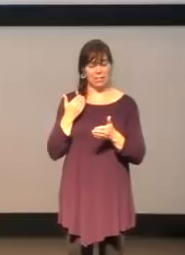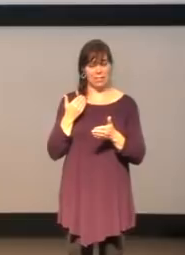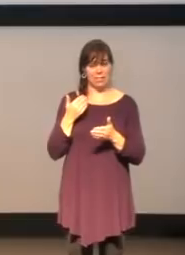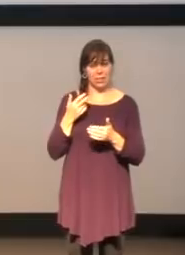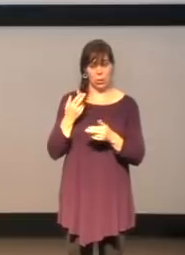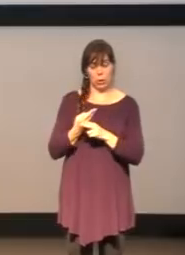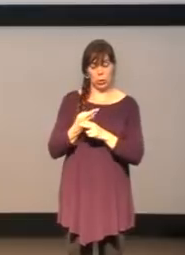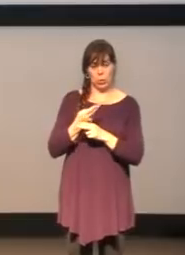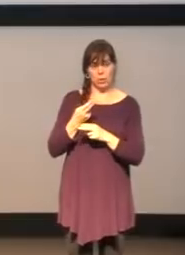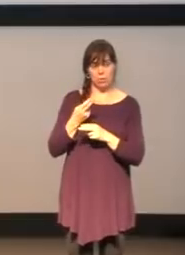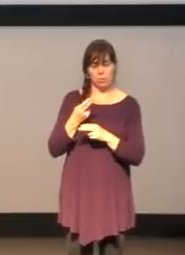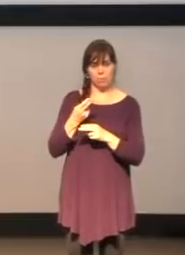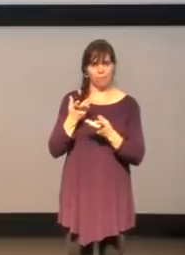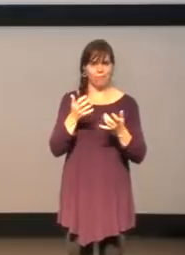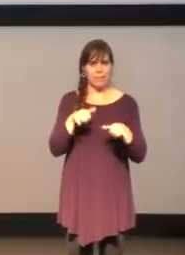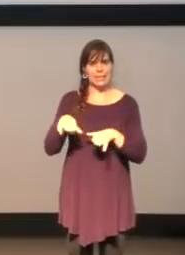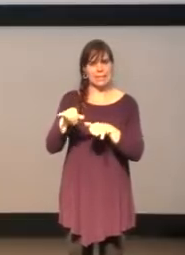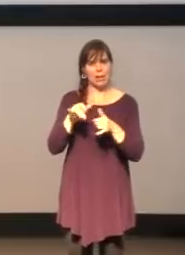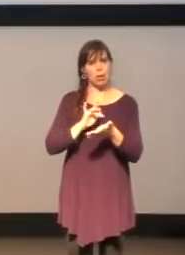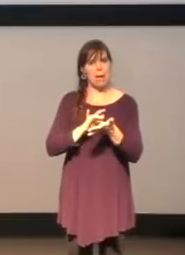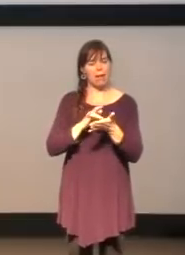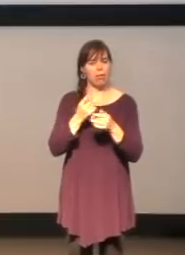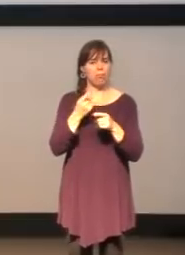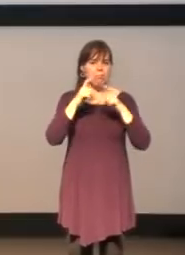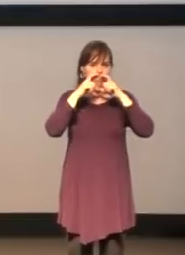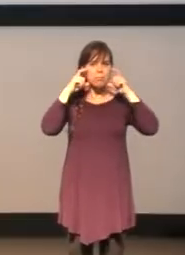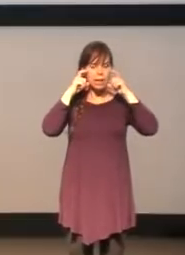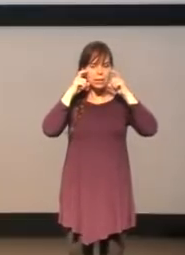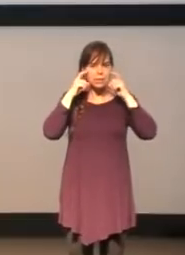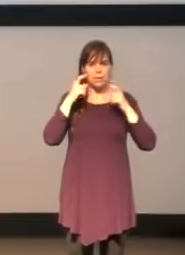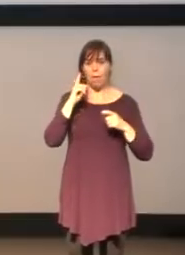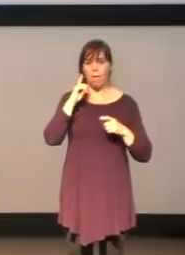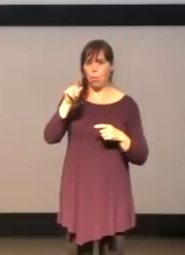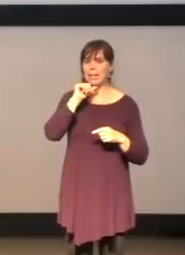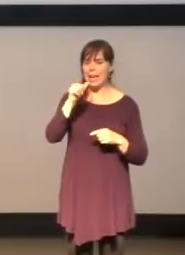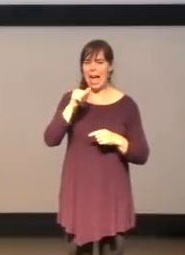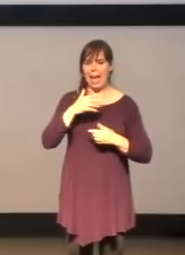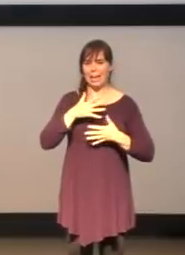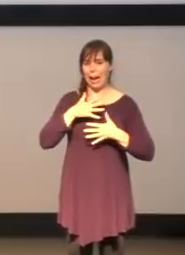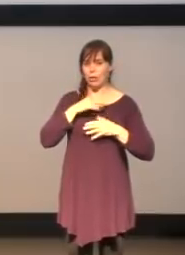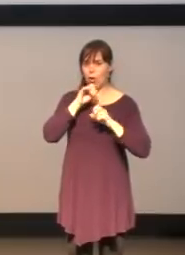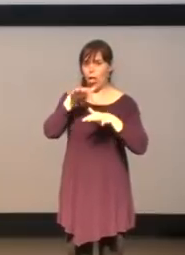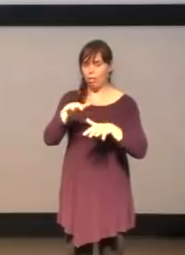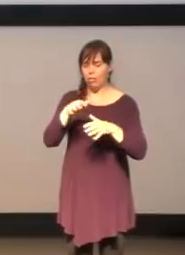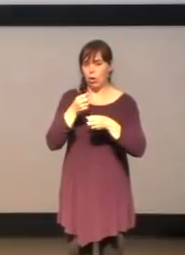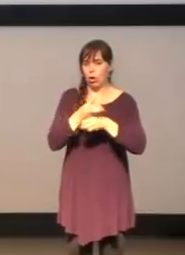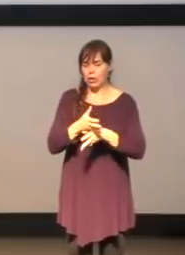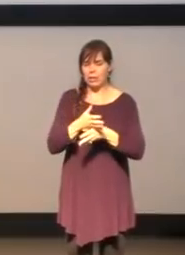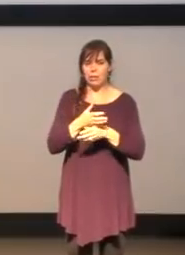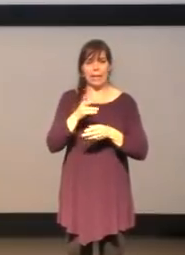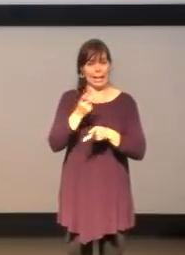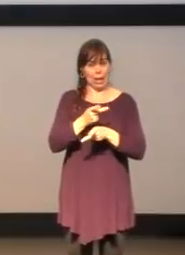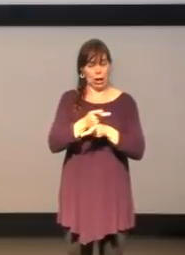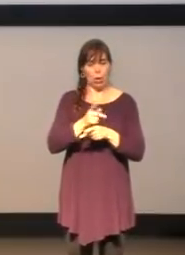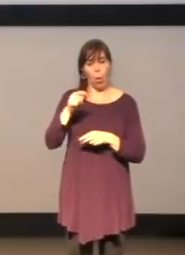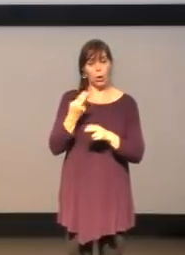upon using a standard medical mask for non-aerosol generating procedure care for usual care, and